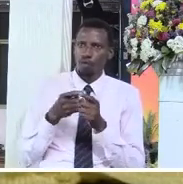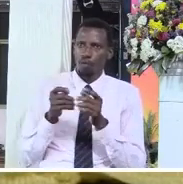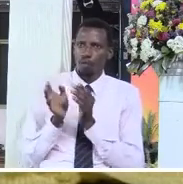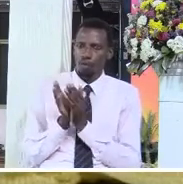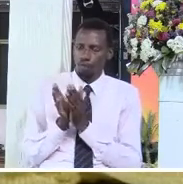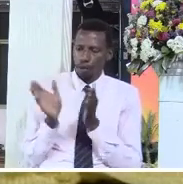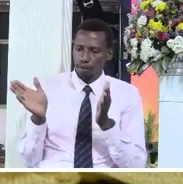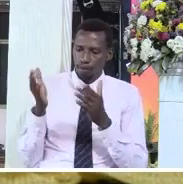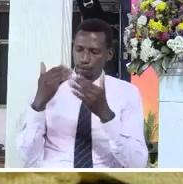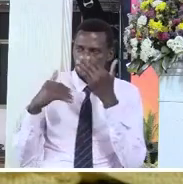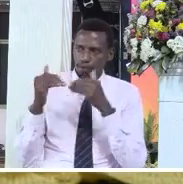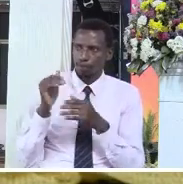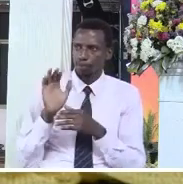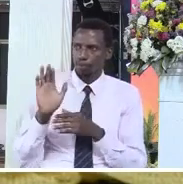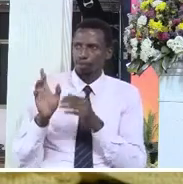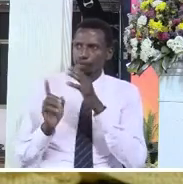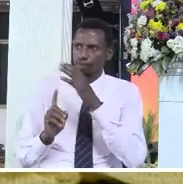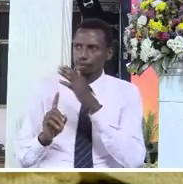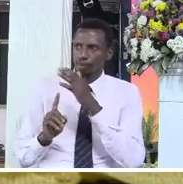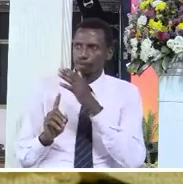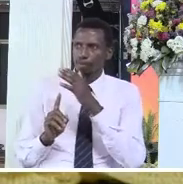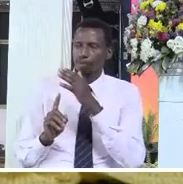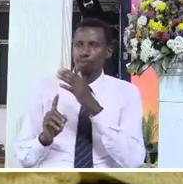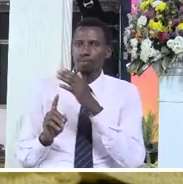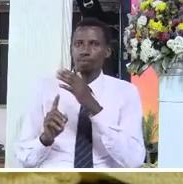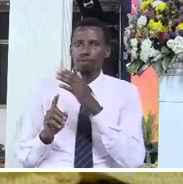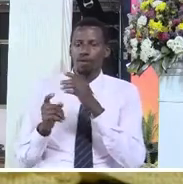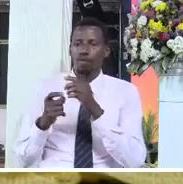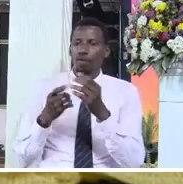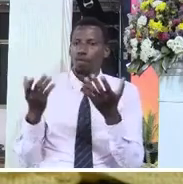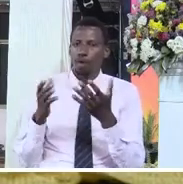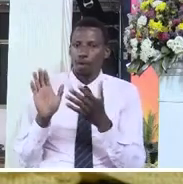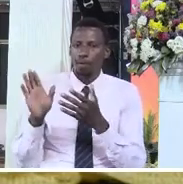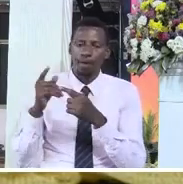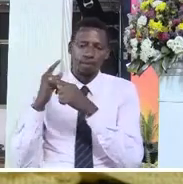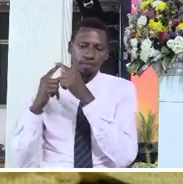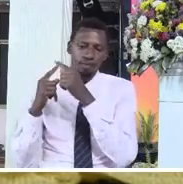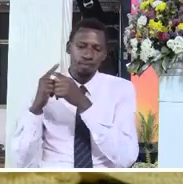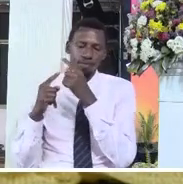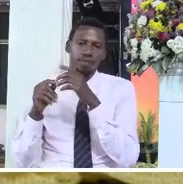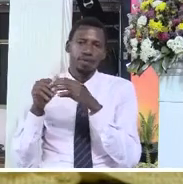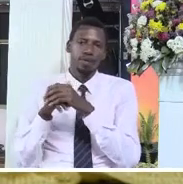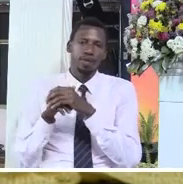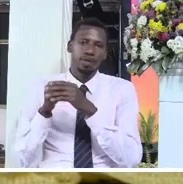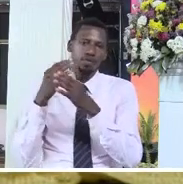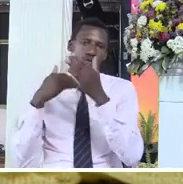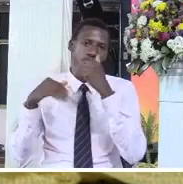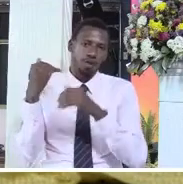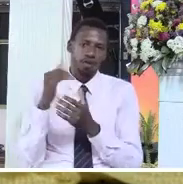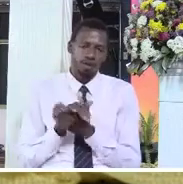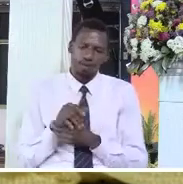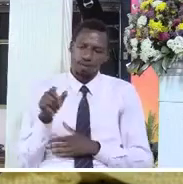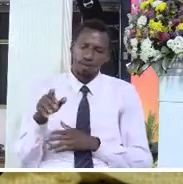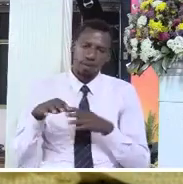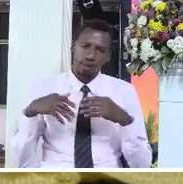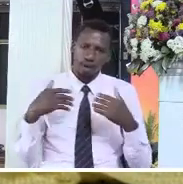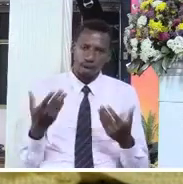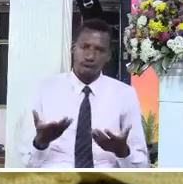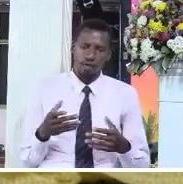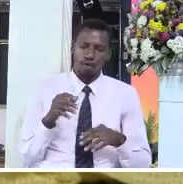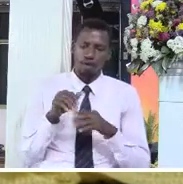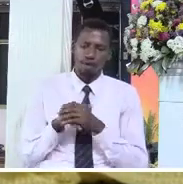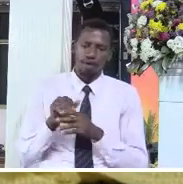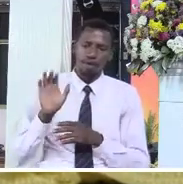Really, your ministry was born out of your experience in public campuses. How was it in your